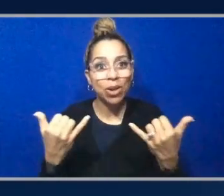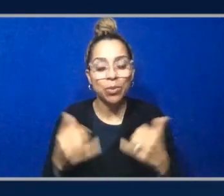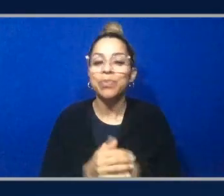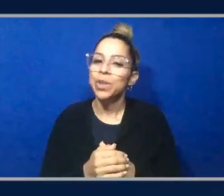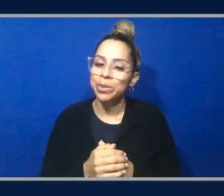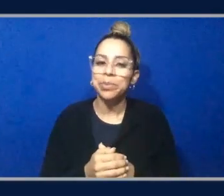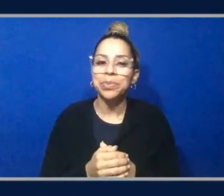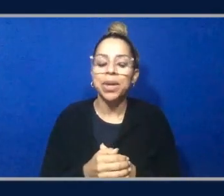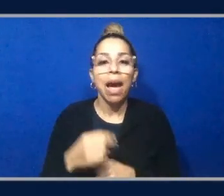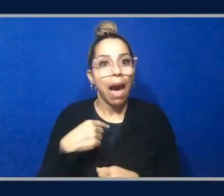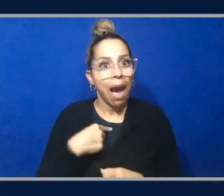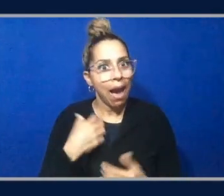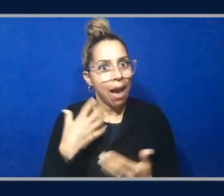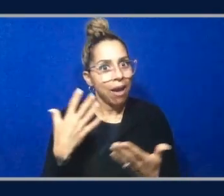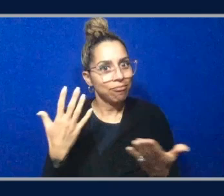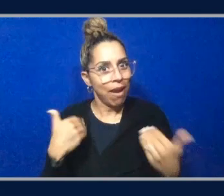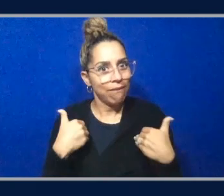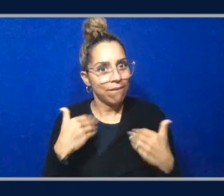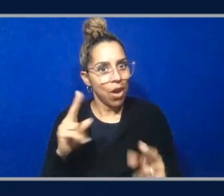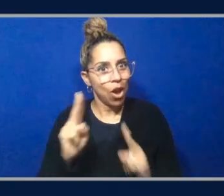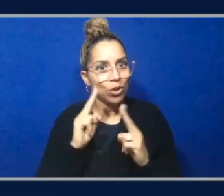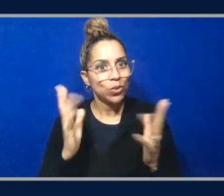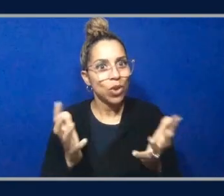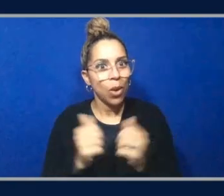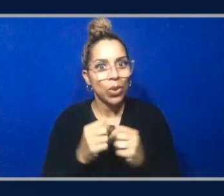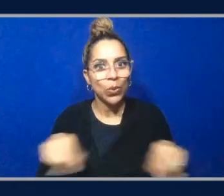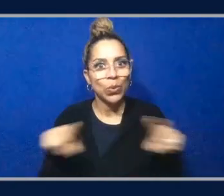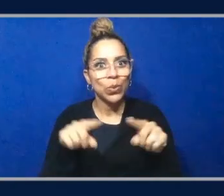I get to talk to you, wonderful people, about how to build stuff in the cloud.